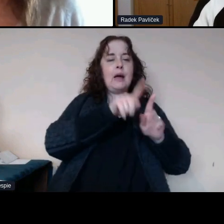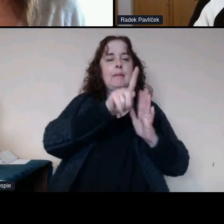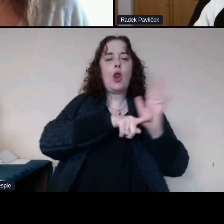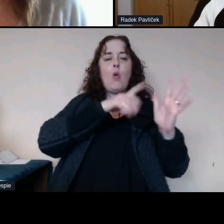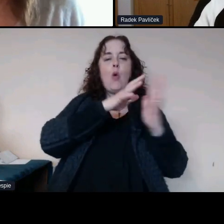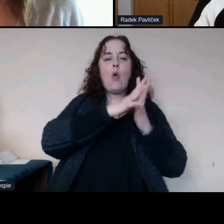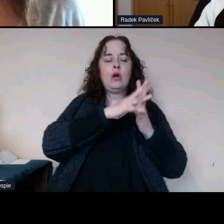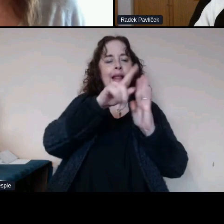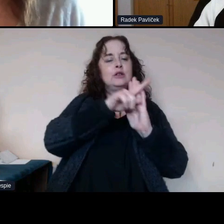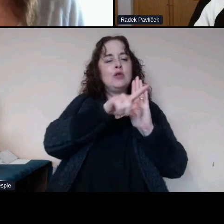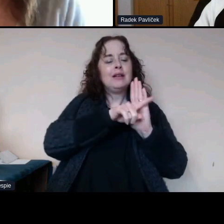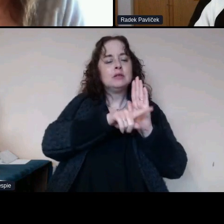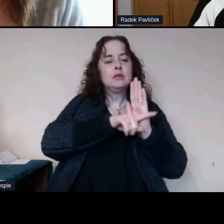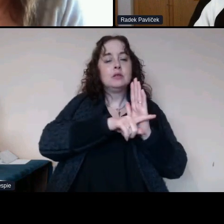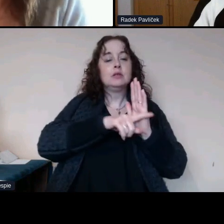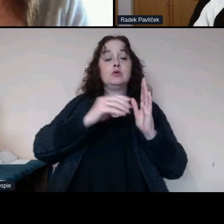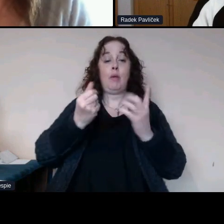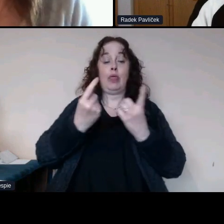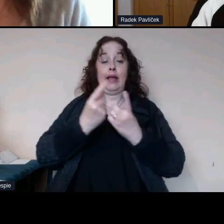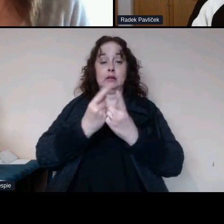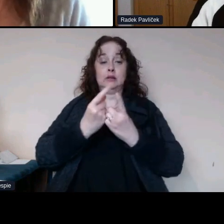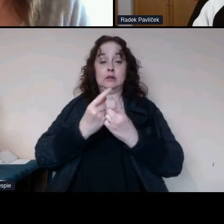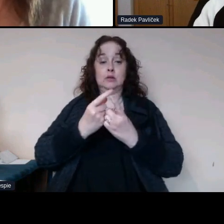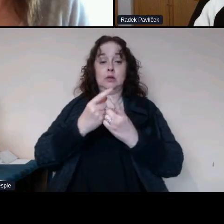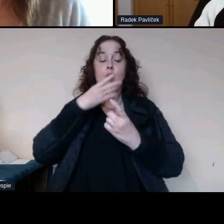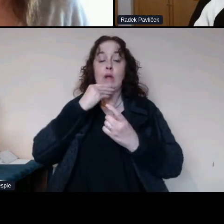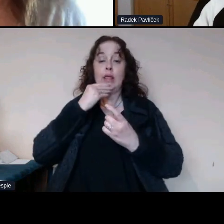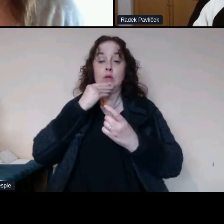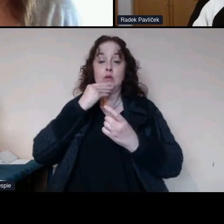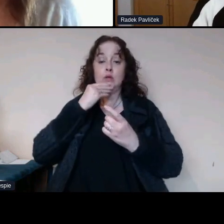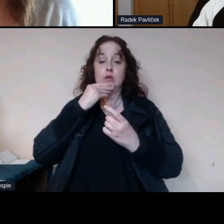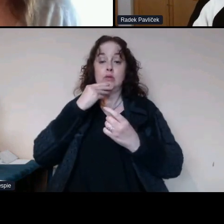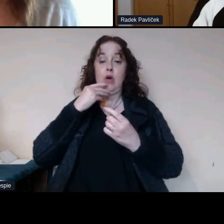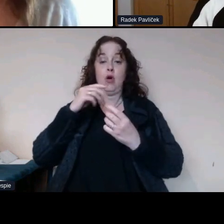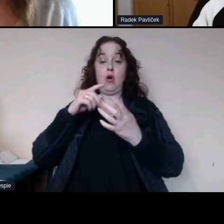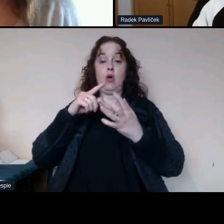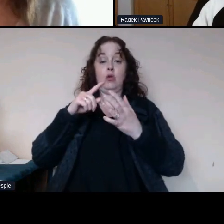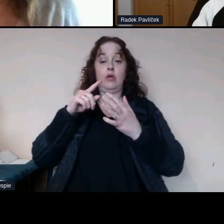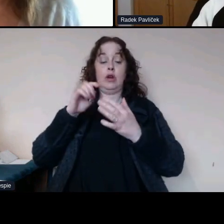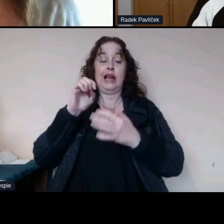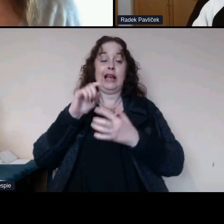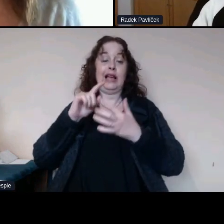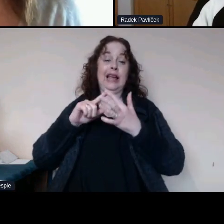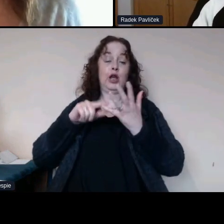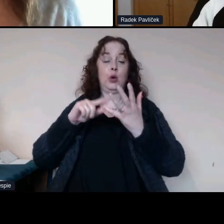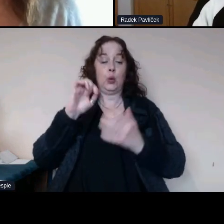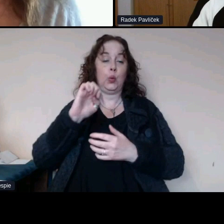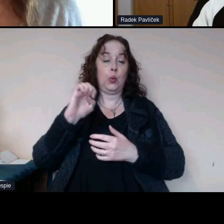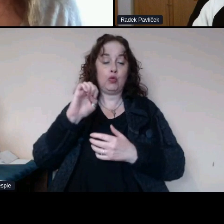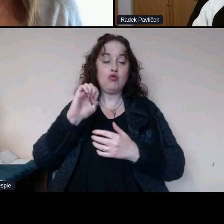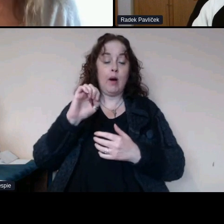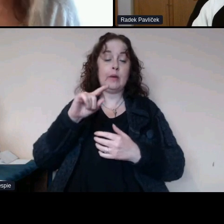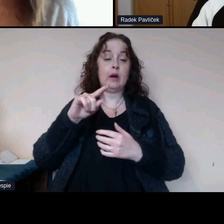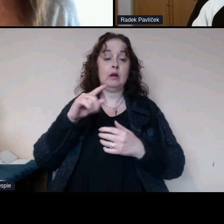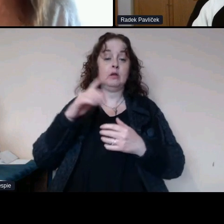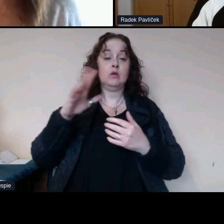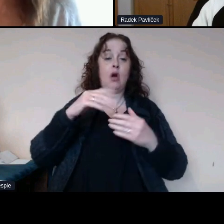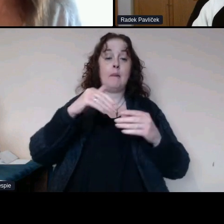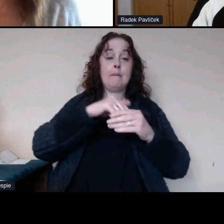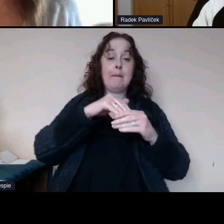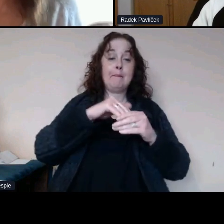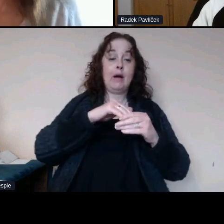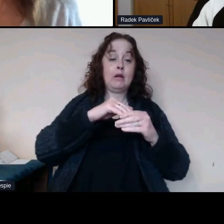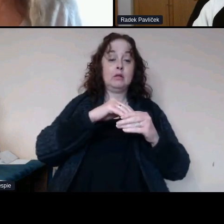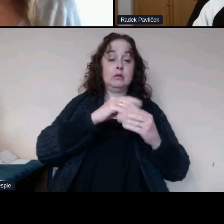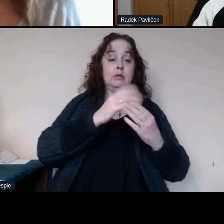are doing is really applicable to all members in the EU, and not all member states have a chapter of their own,